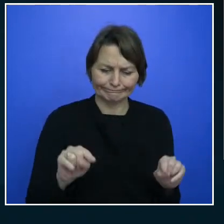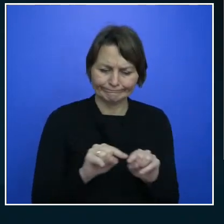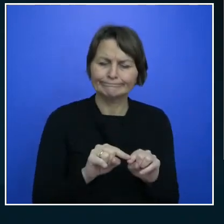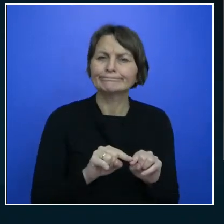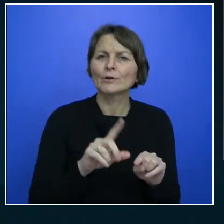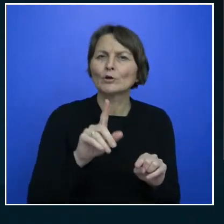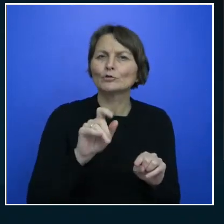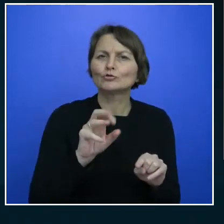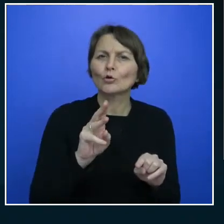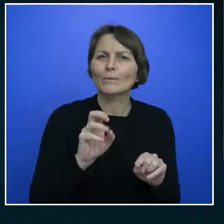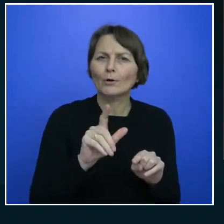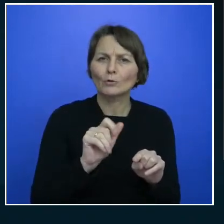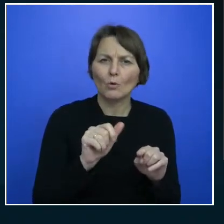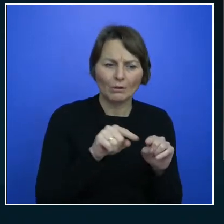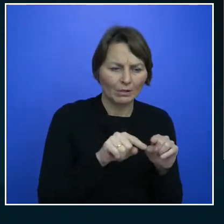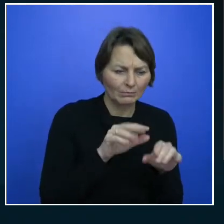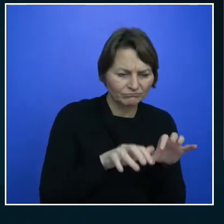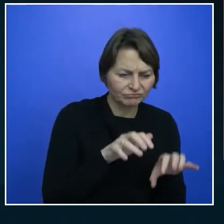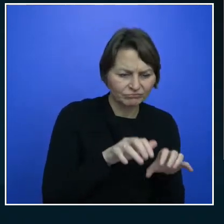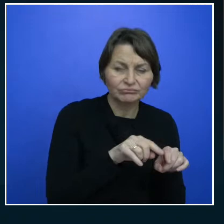find many, I